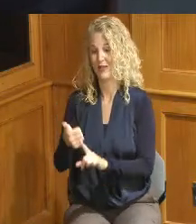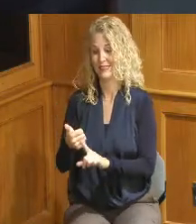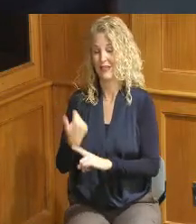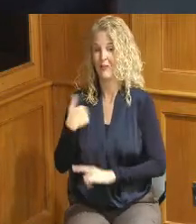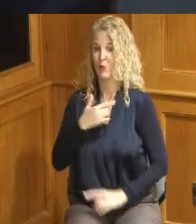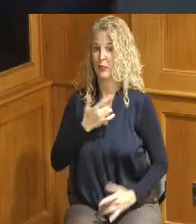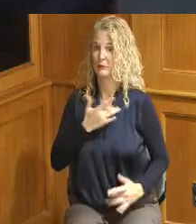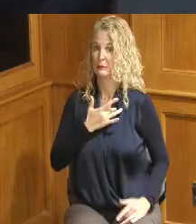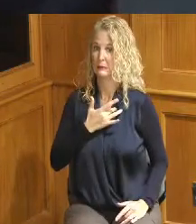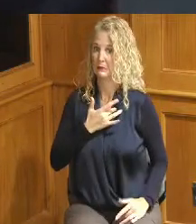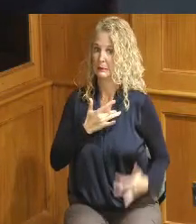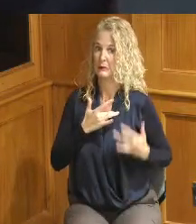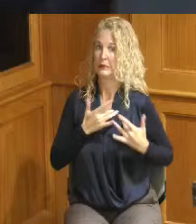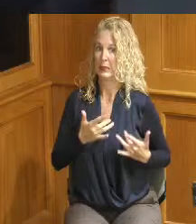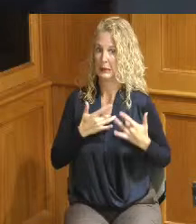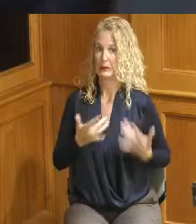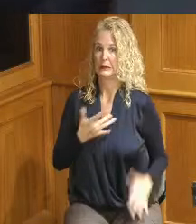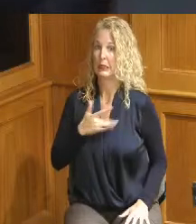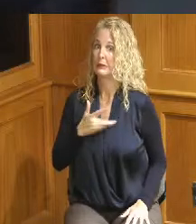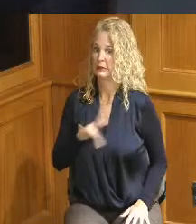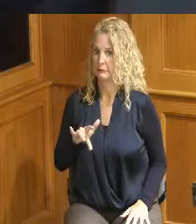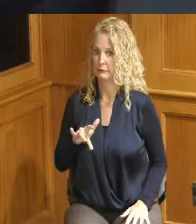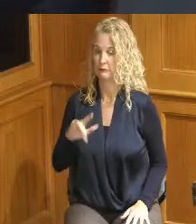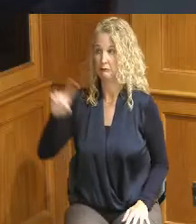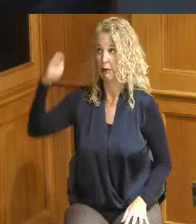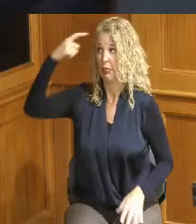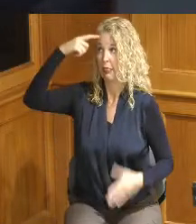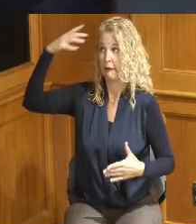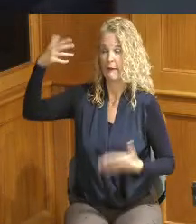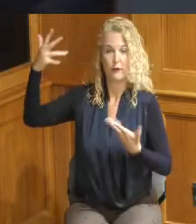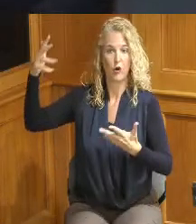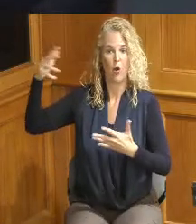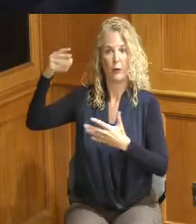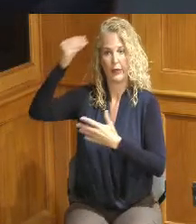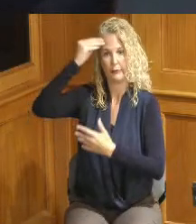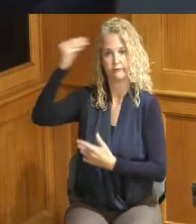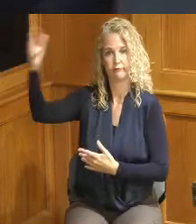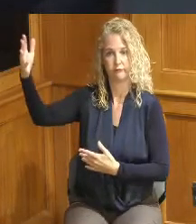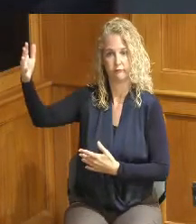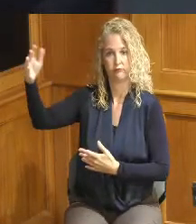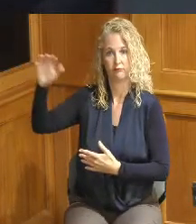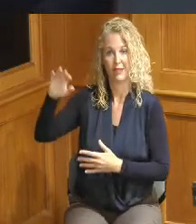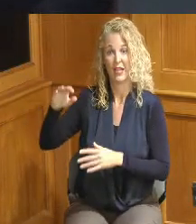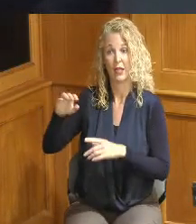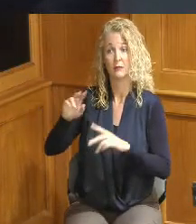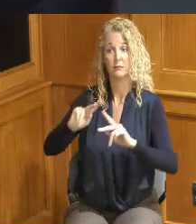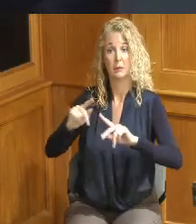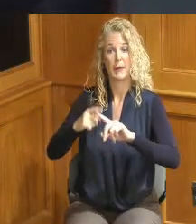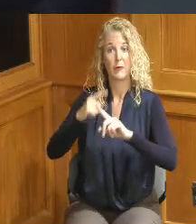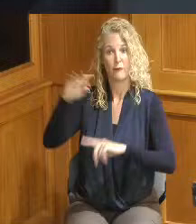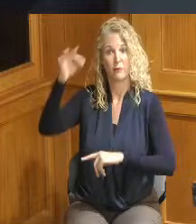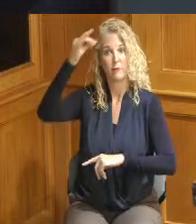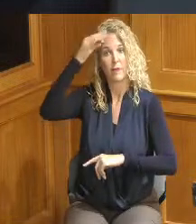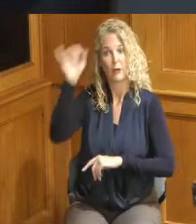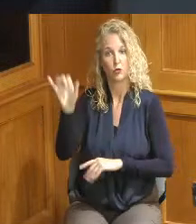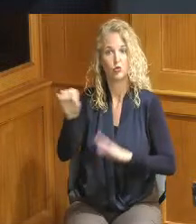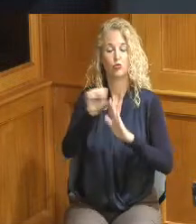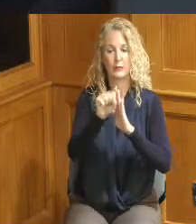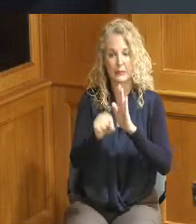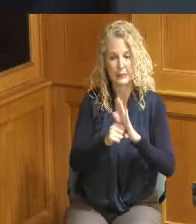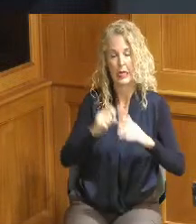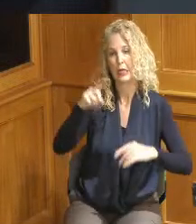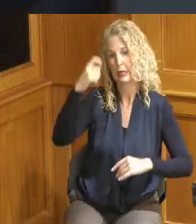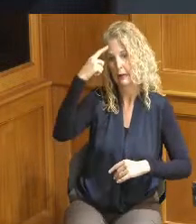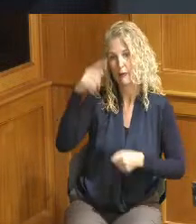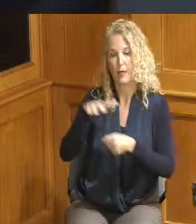issue. And the governor has been informed, and he's following it closely, as are our federal representatives and our state representatives. They're